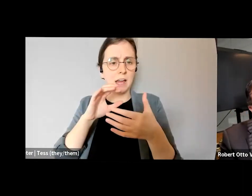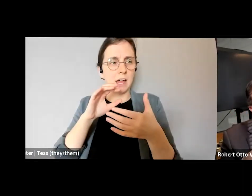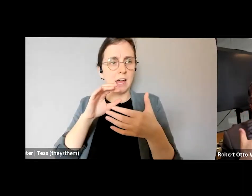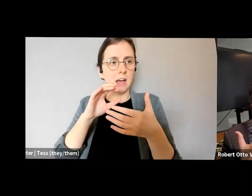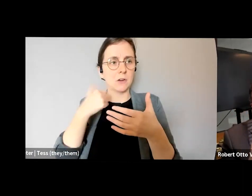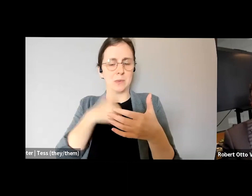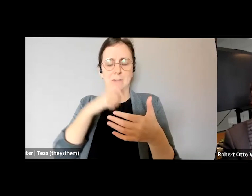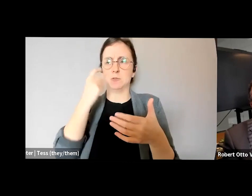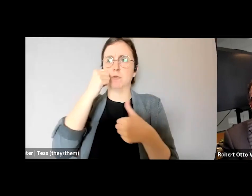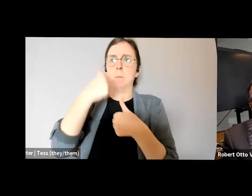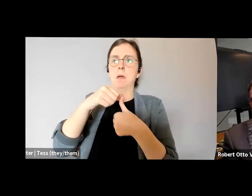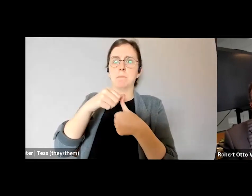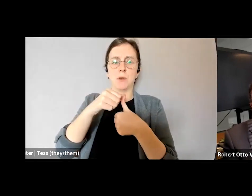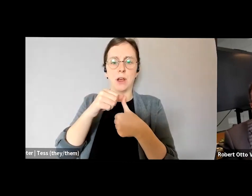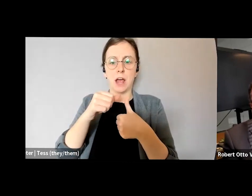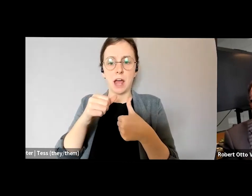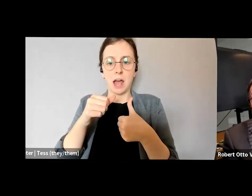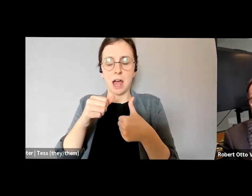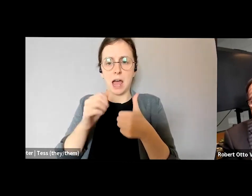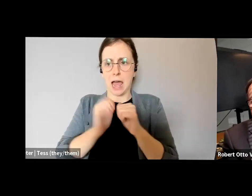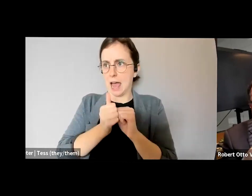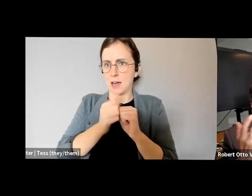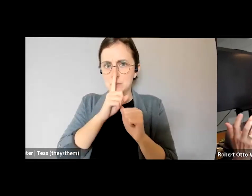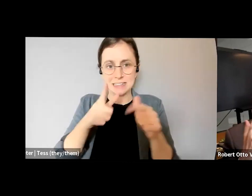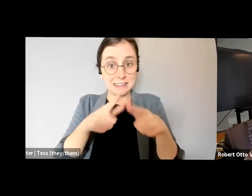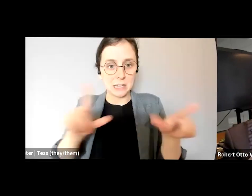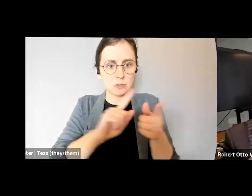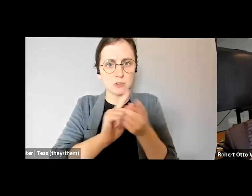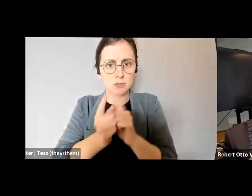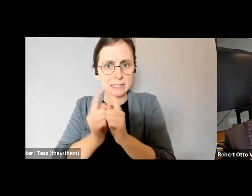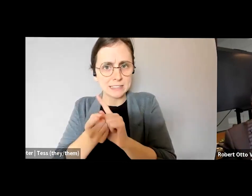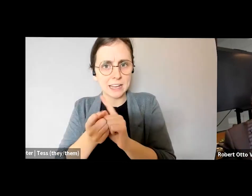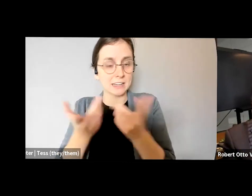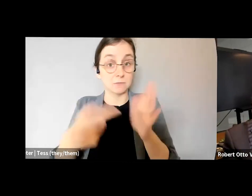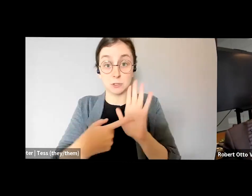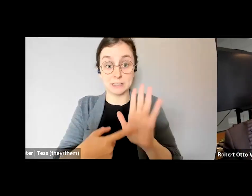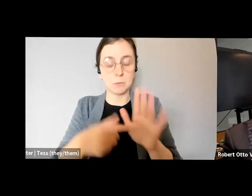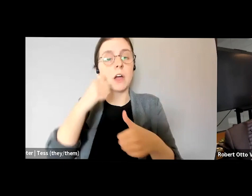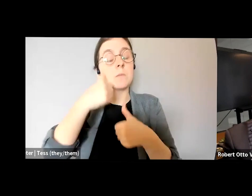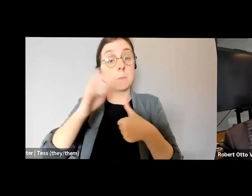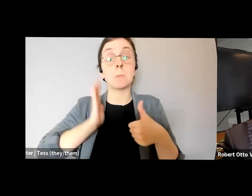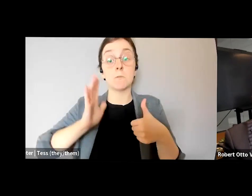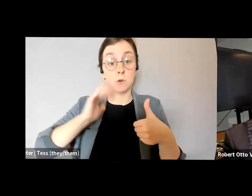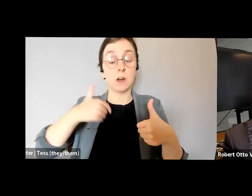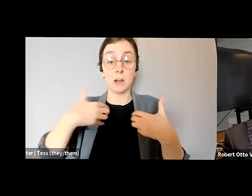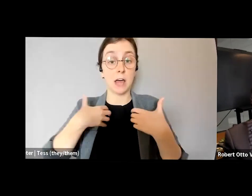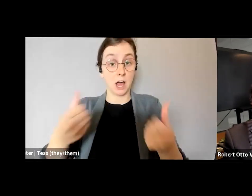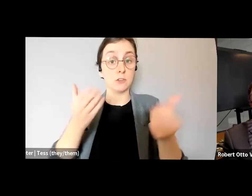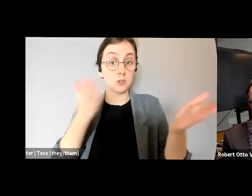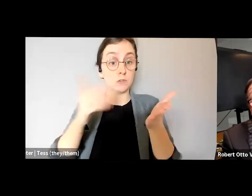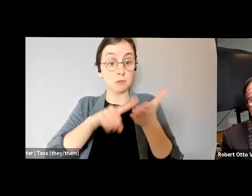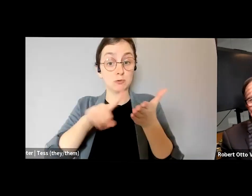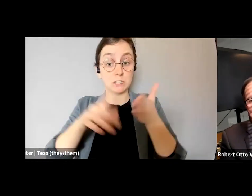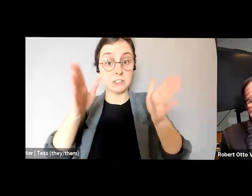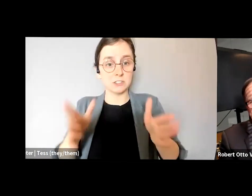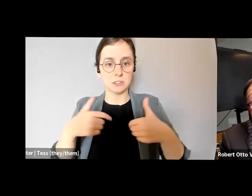the language gets translated, for example. I remember as a health services researcher having a difficult